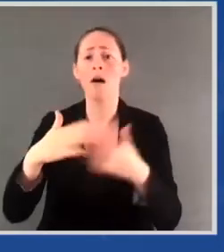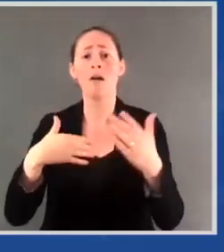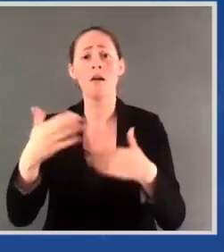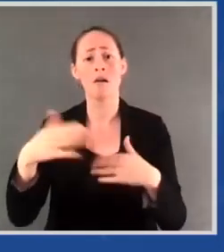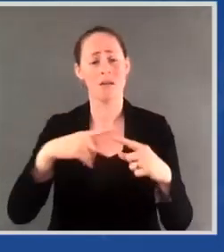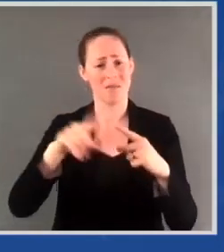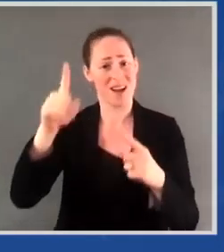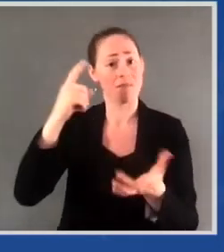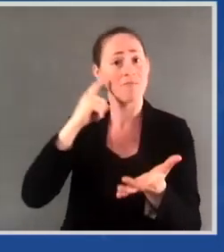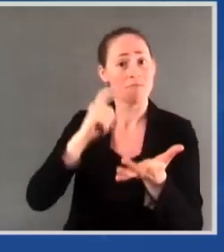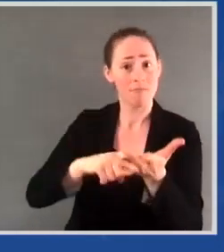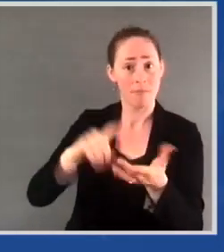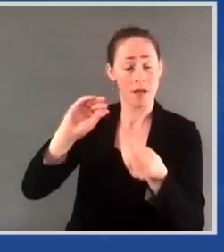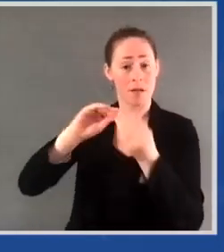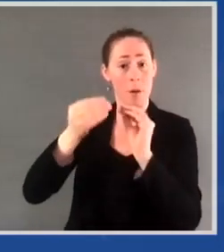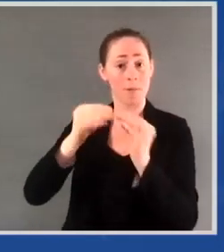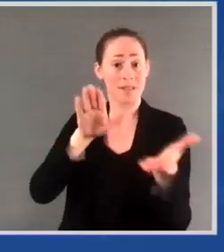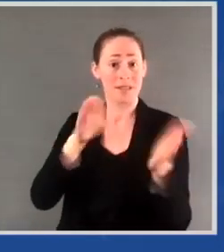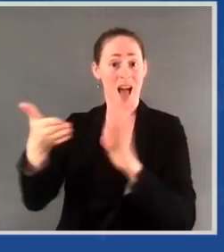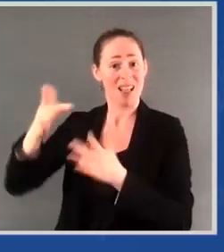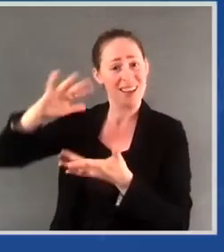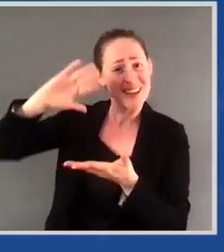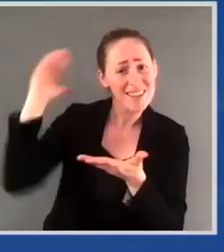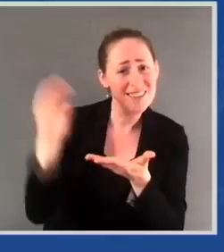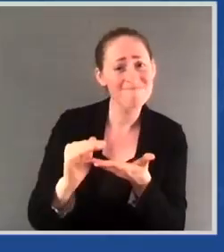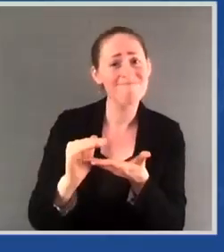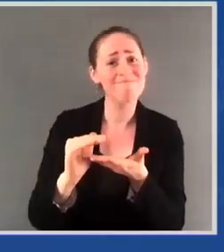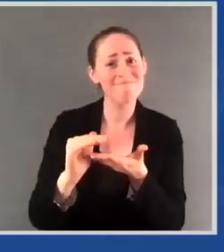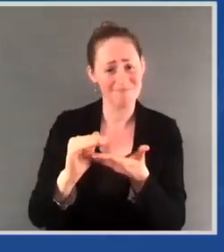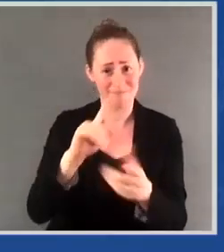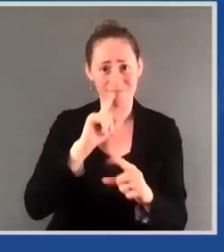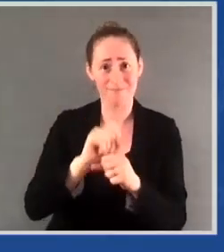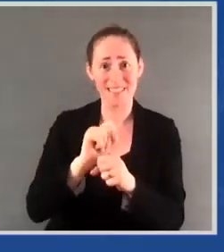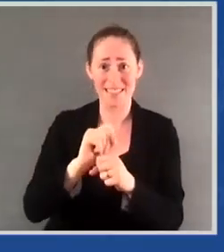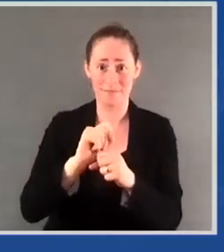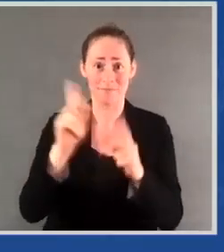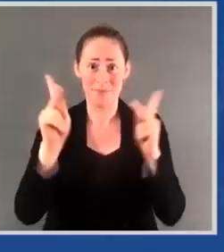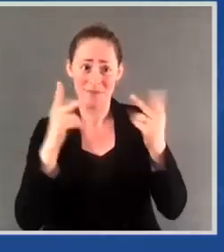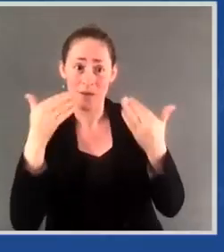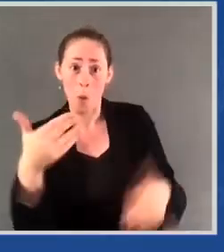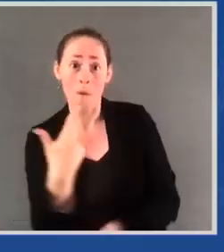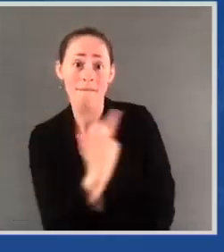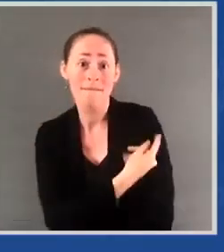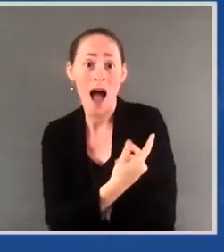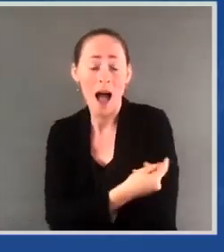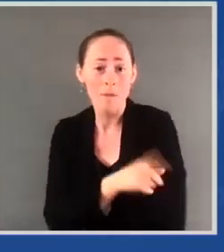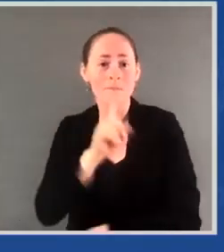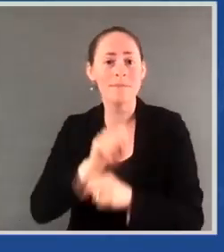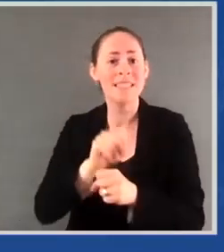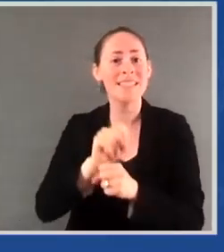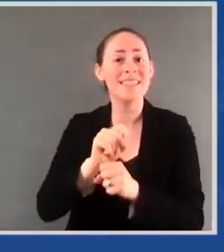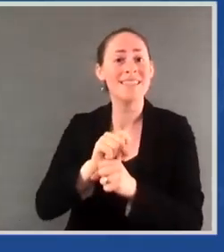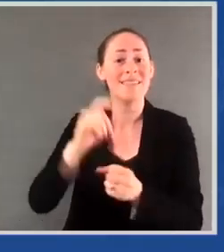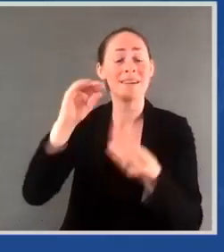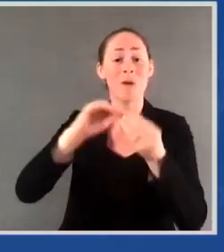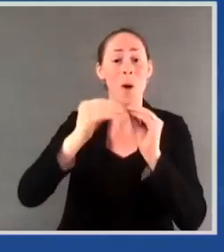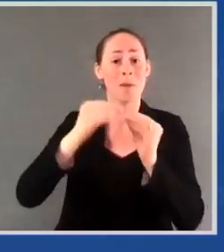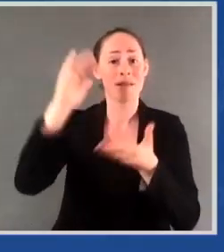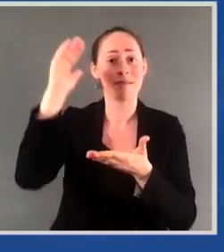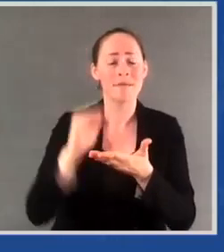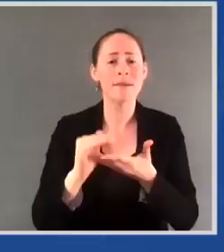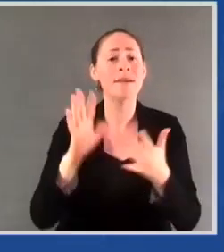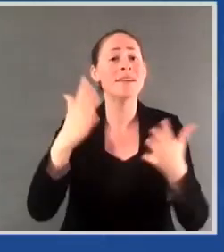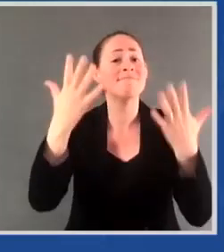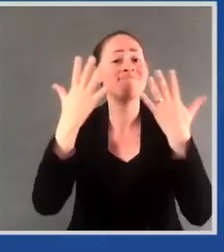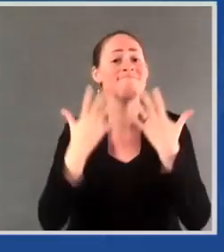are drastically down in places where people are getting vaccinated. But unfortunately, Cases and hospitalizations are